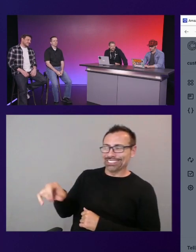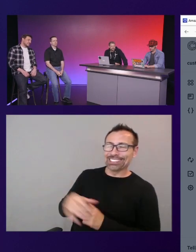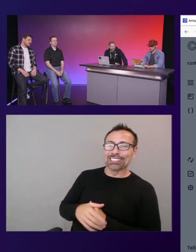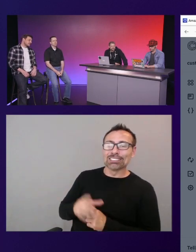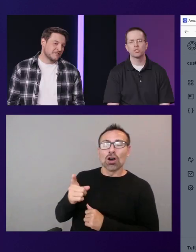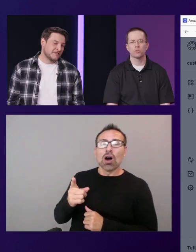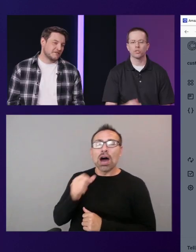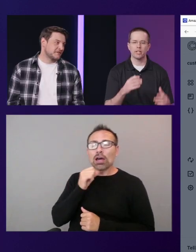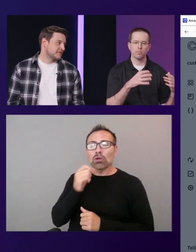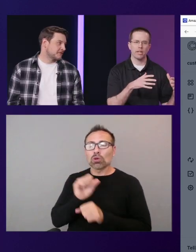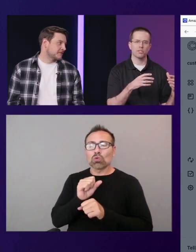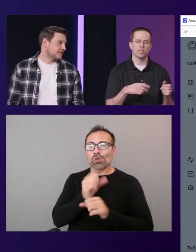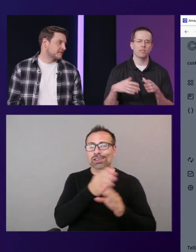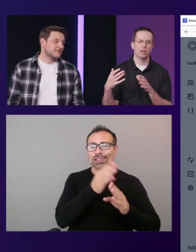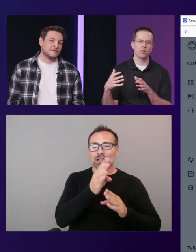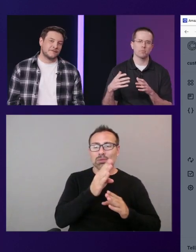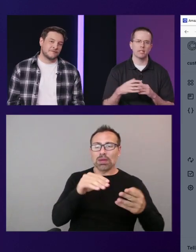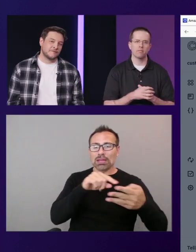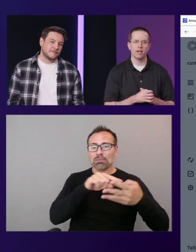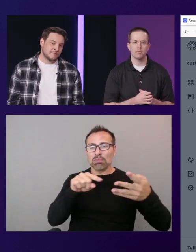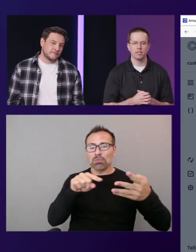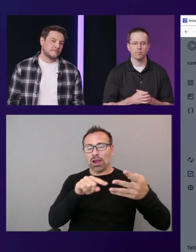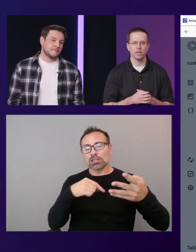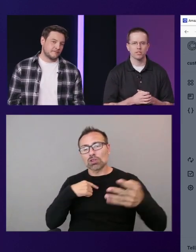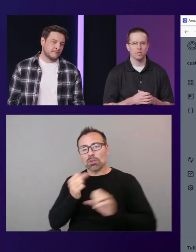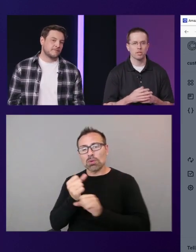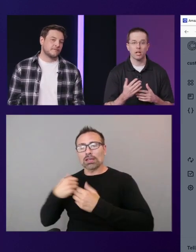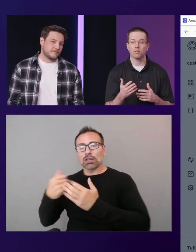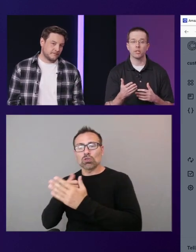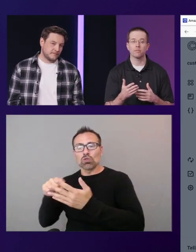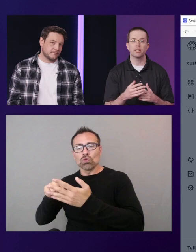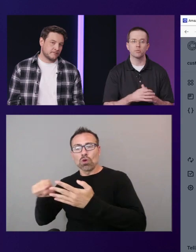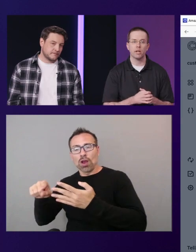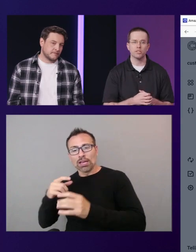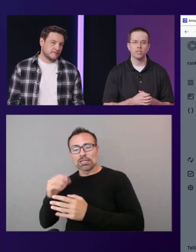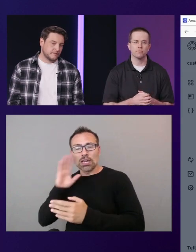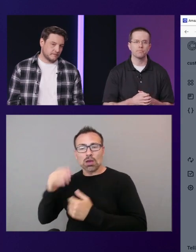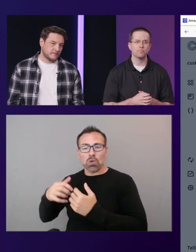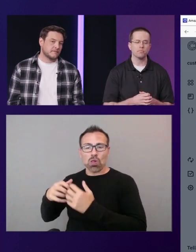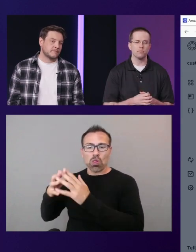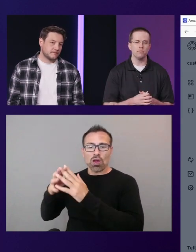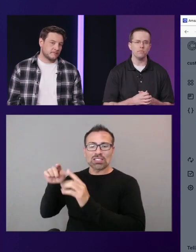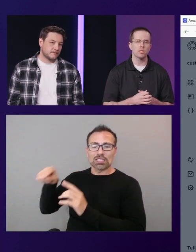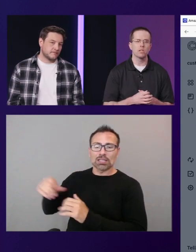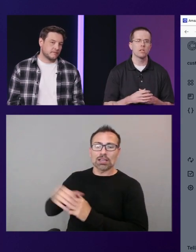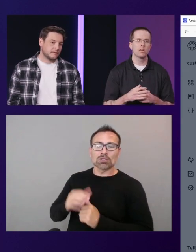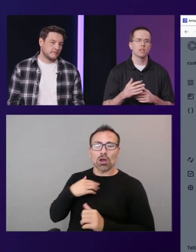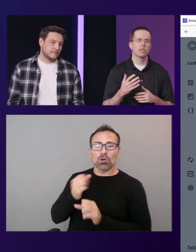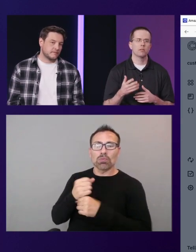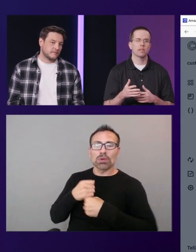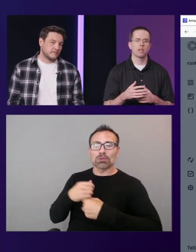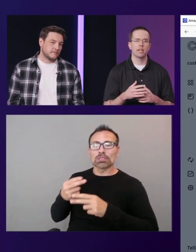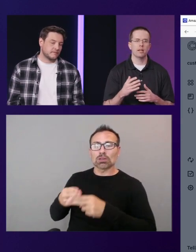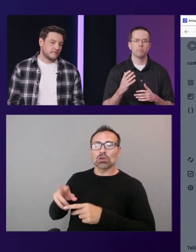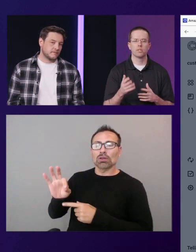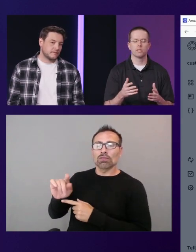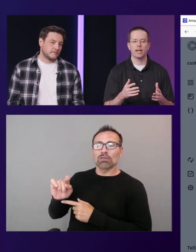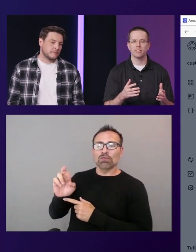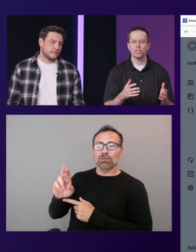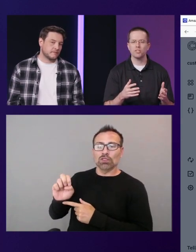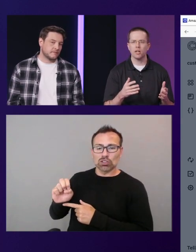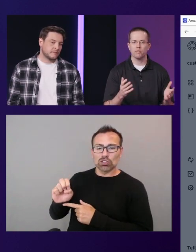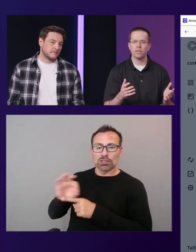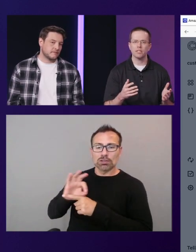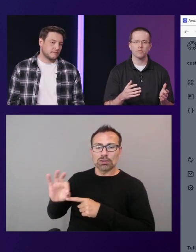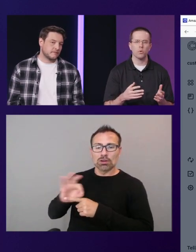off of this. So it'll create a branch, and then it'll launch my dev environment on that branch. I'm going to create a feature branch here. give it a name. I